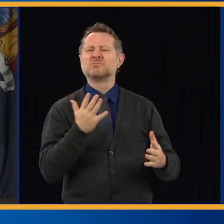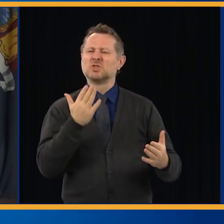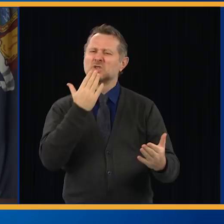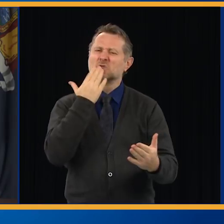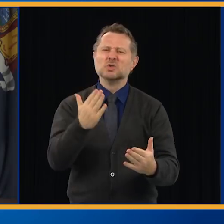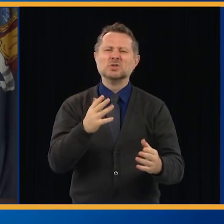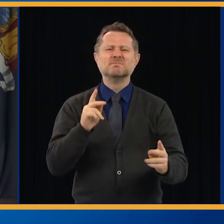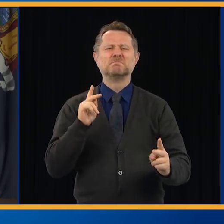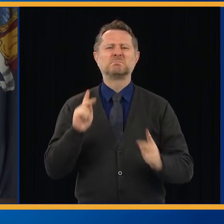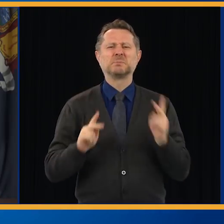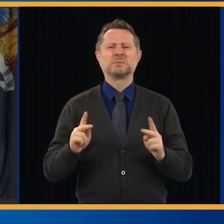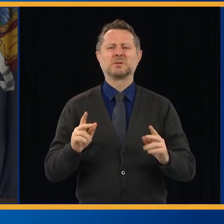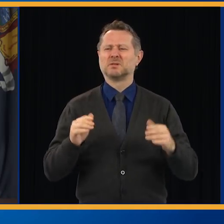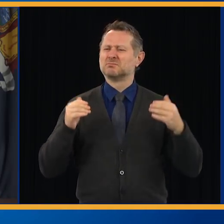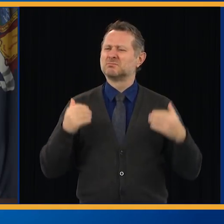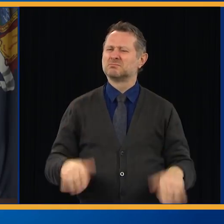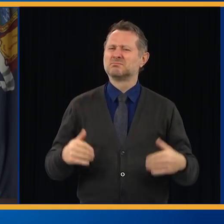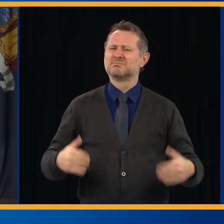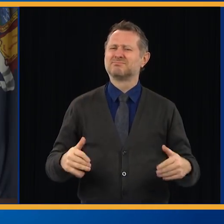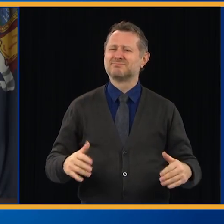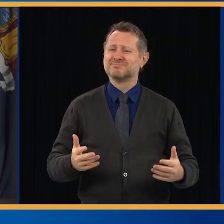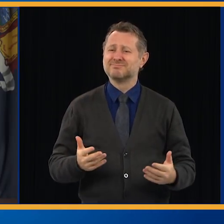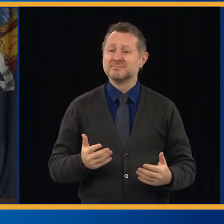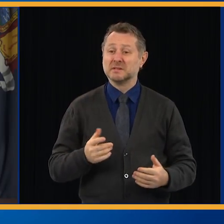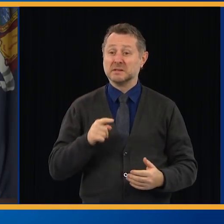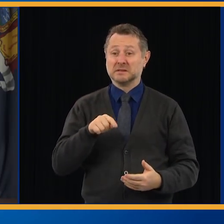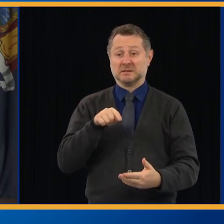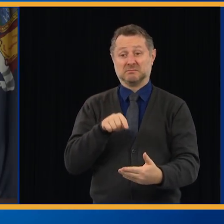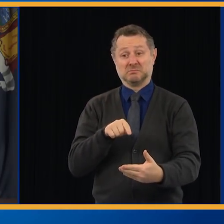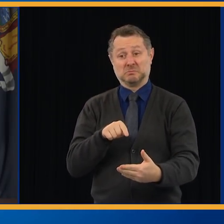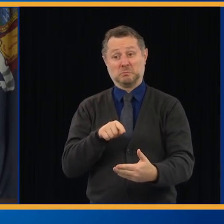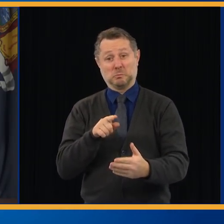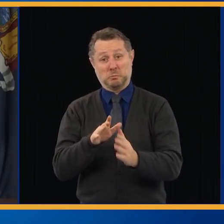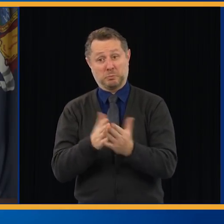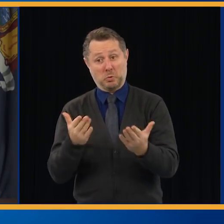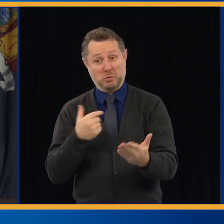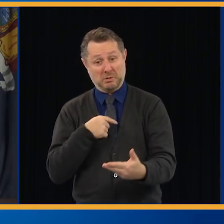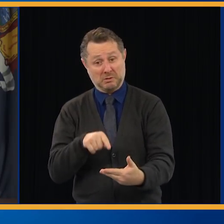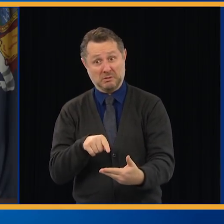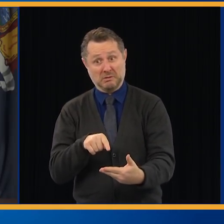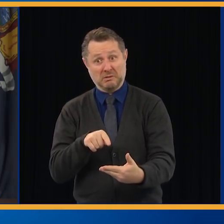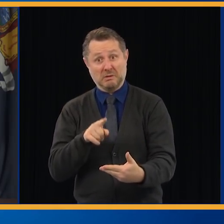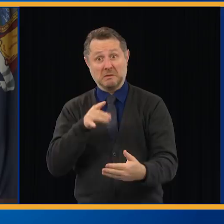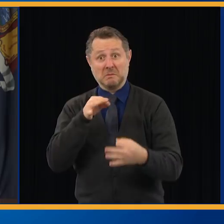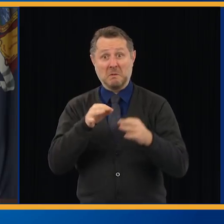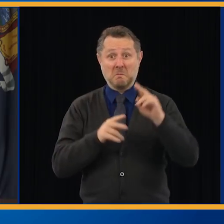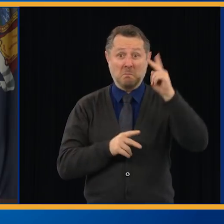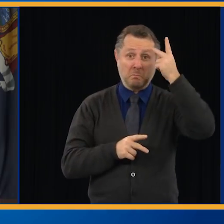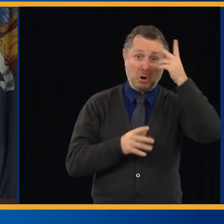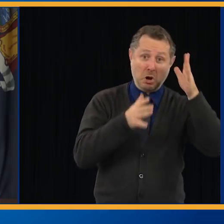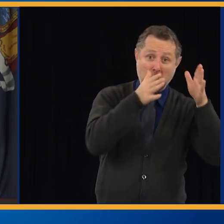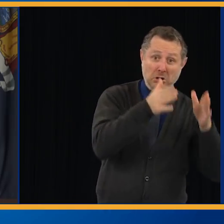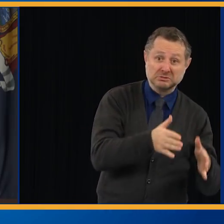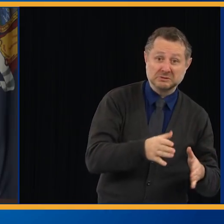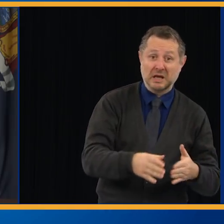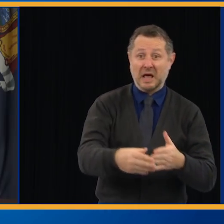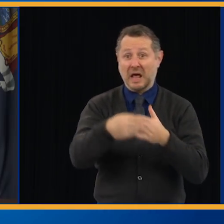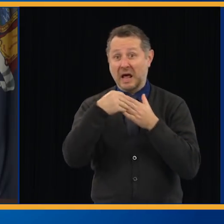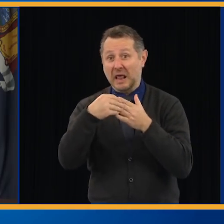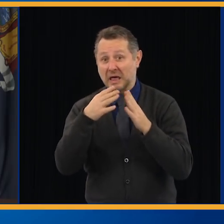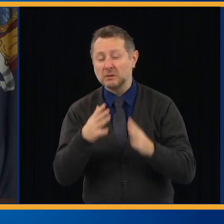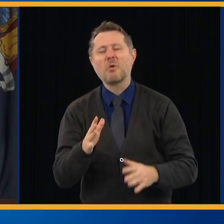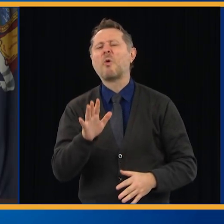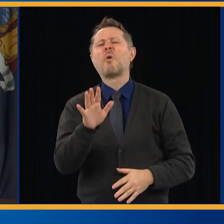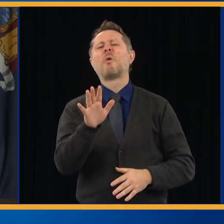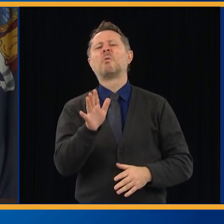And the textbook says politicians lead, elected officials lead. No, sometimes the people